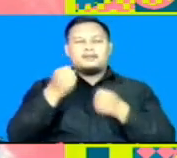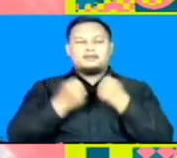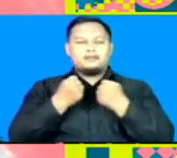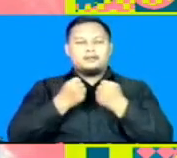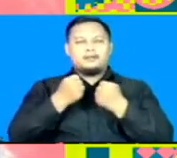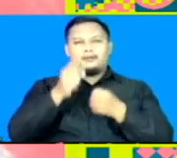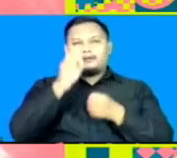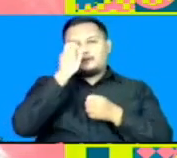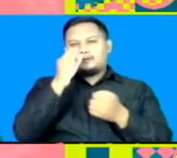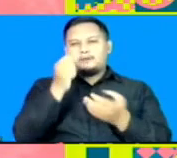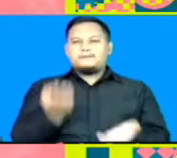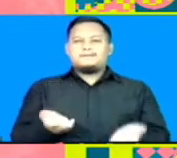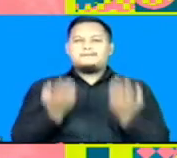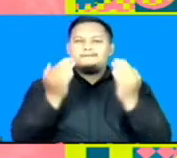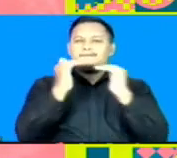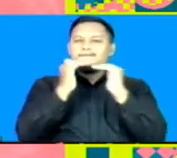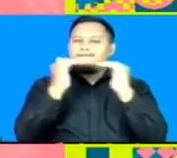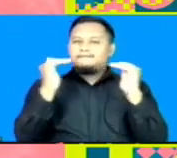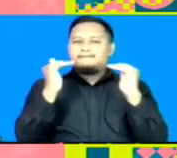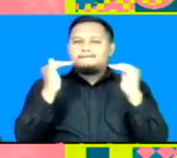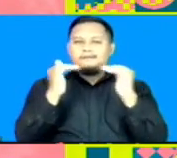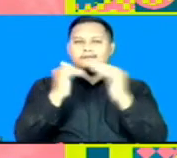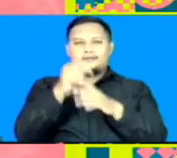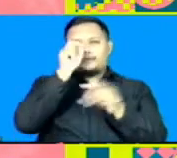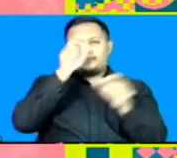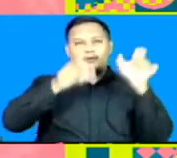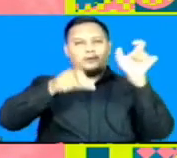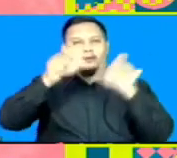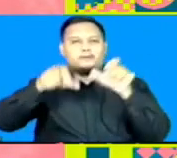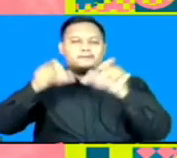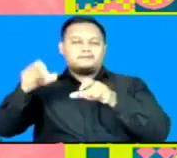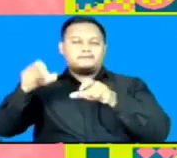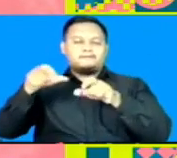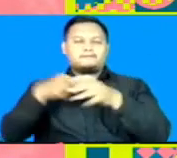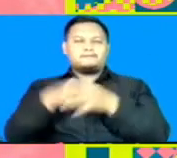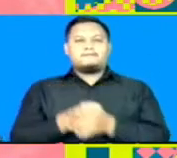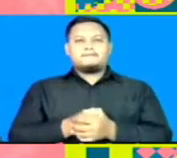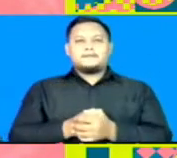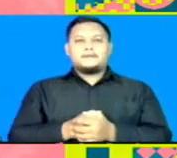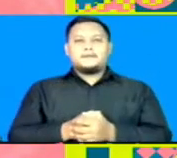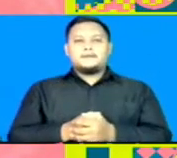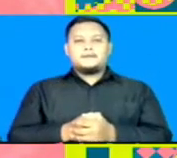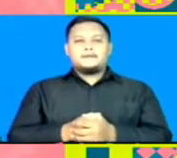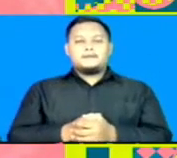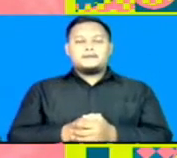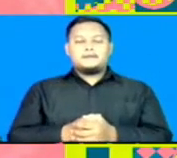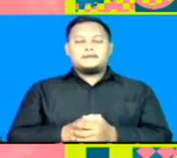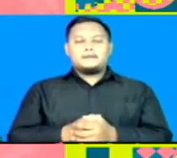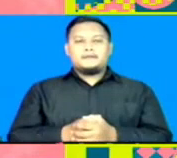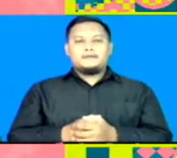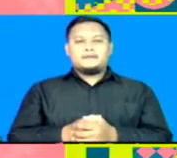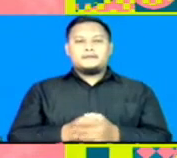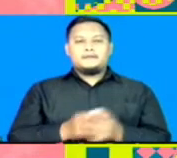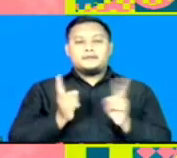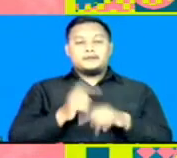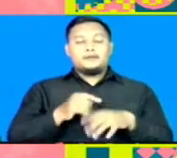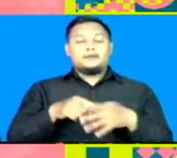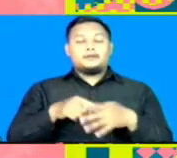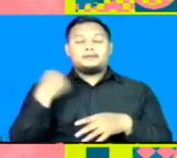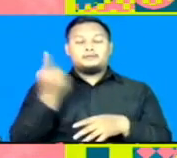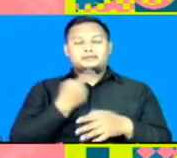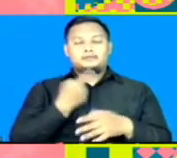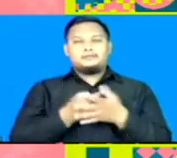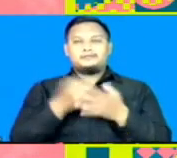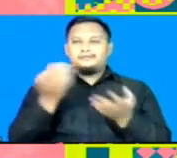So we are gonna be bringing the deep rooted concept of Trihita Karana, which is